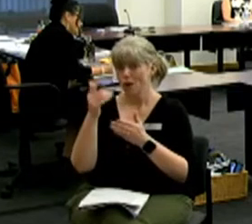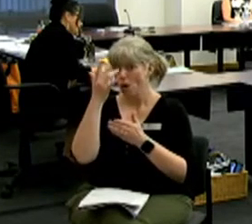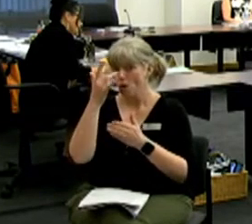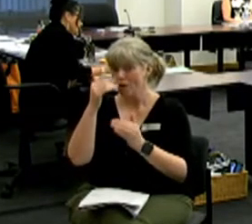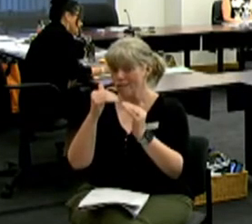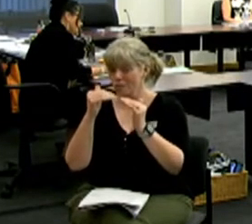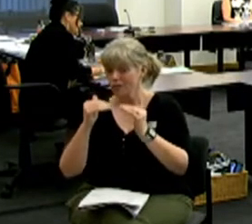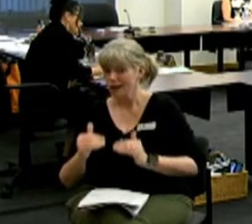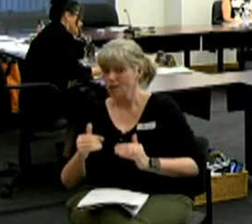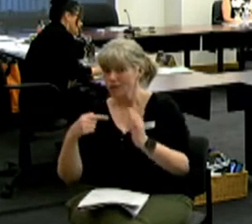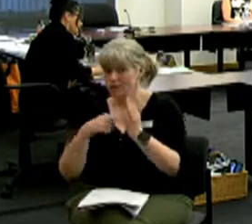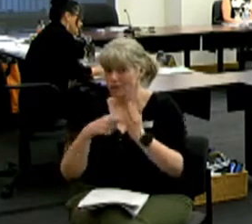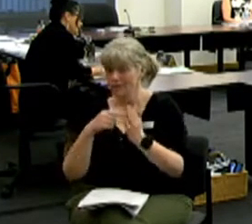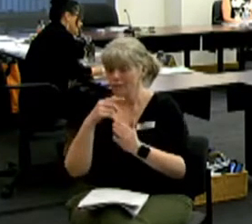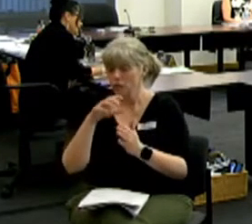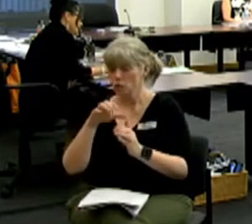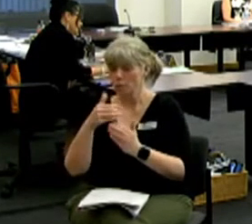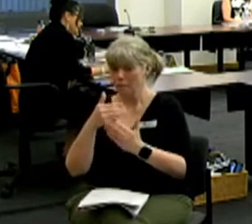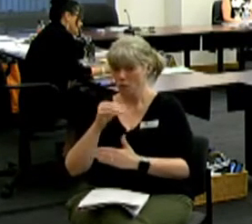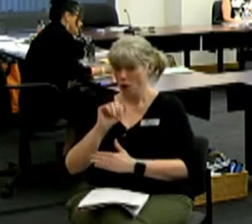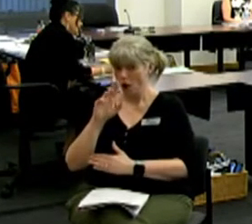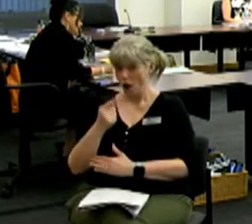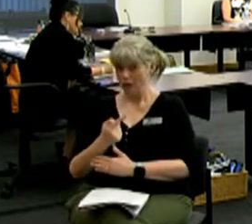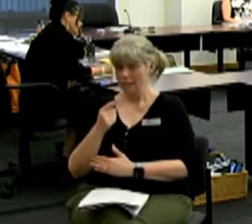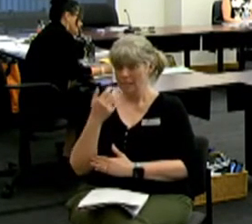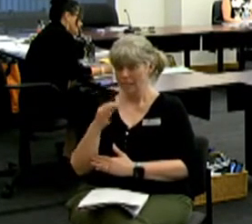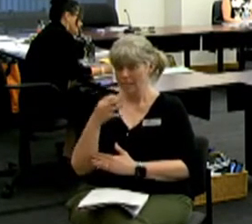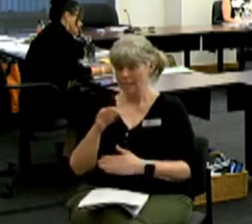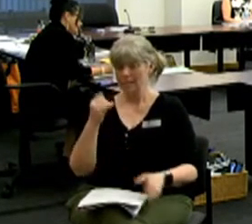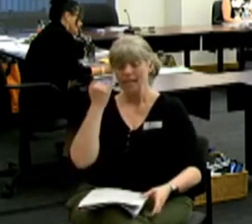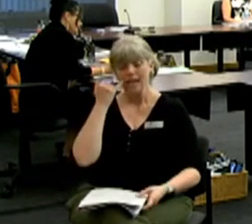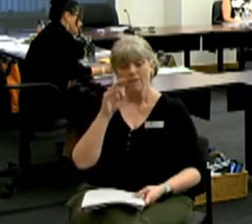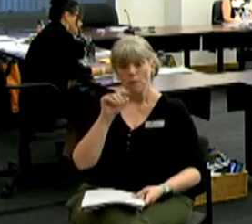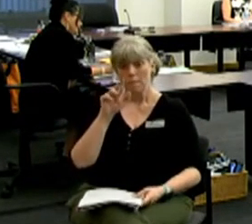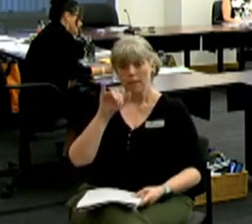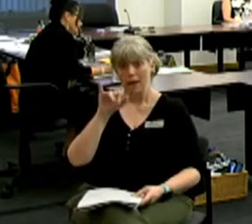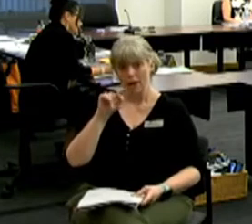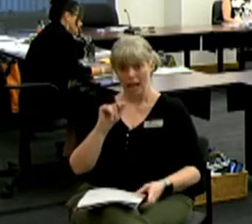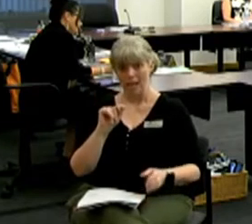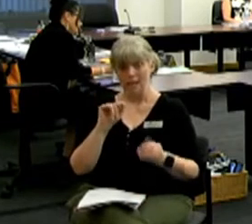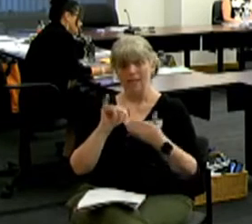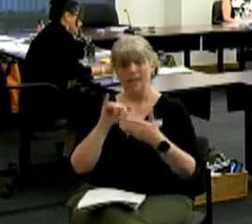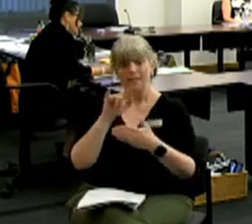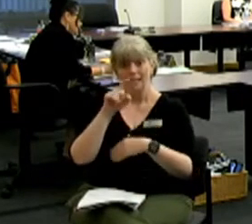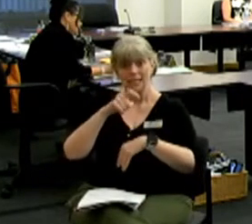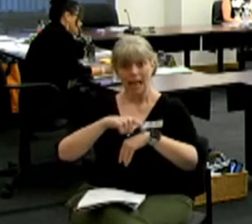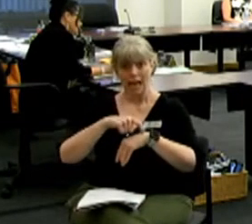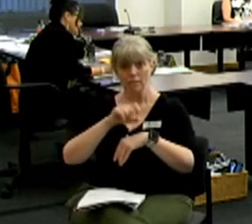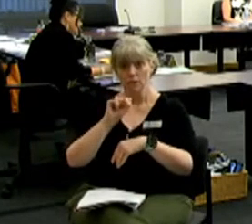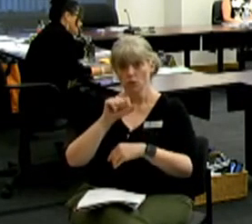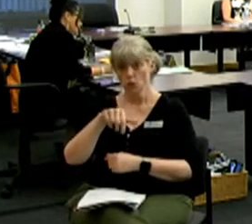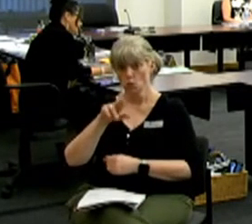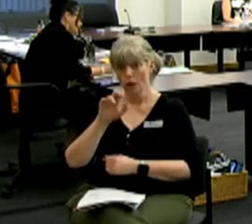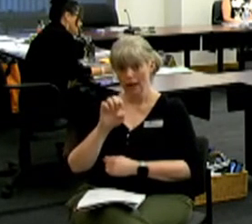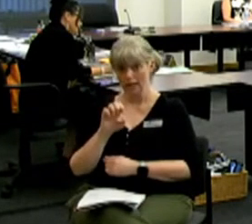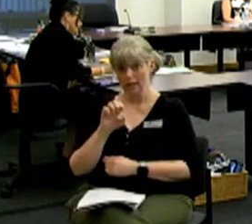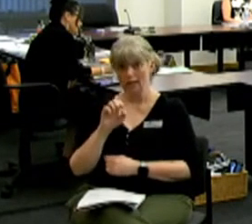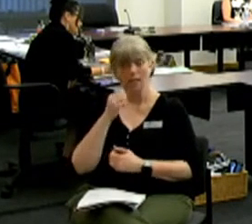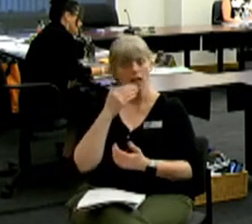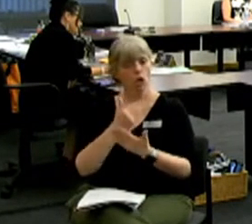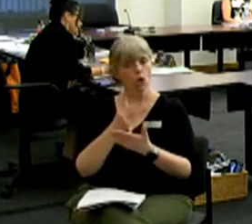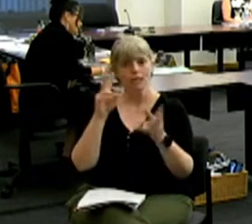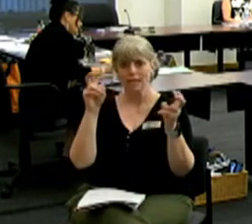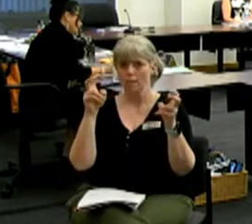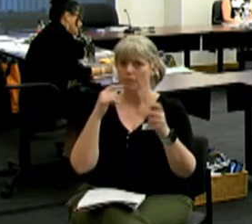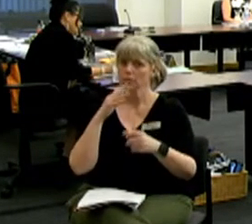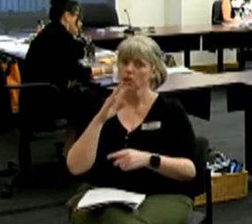reduction fee if you do it by August 19th. And it's in the Marriott that is in Times Square. A lot of good